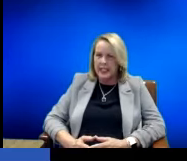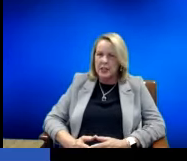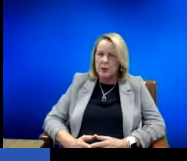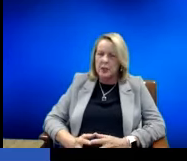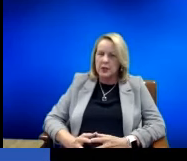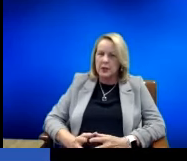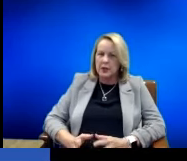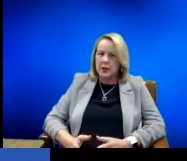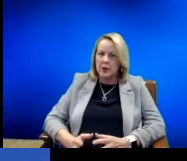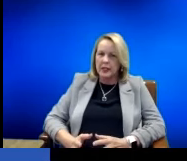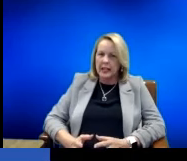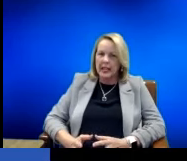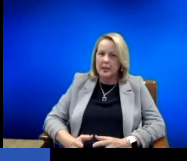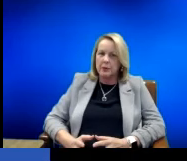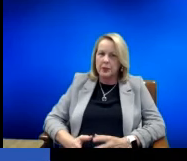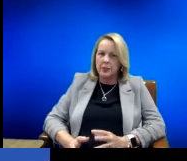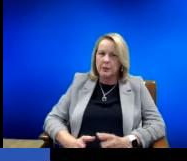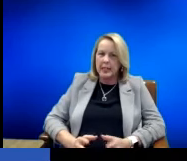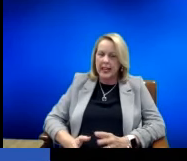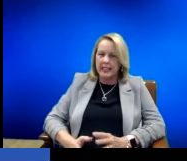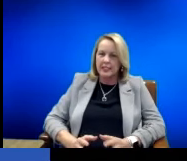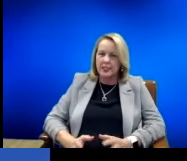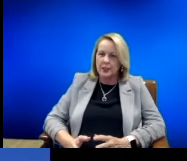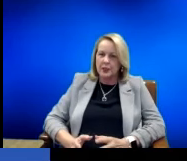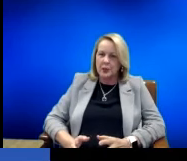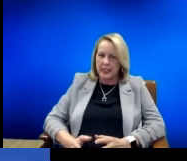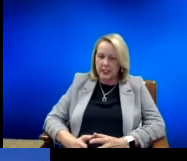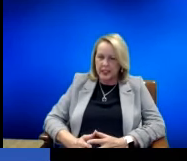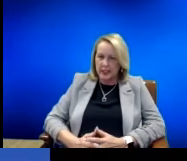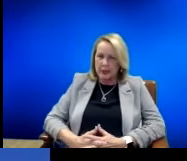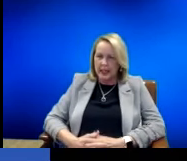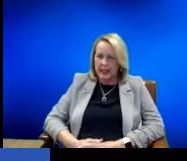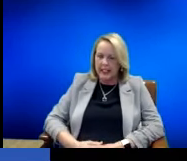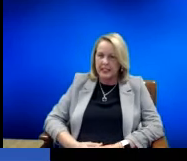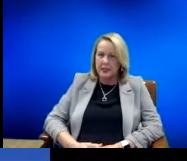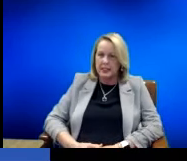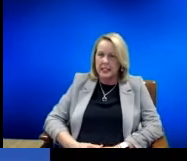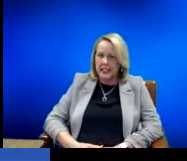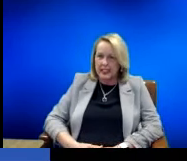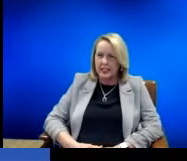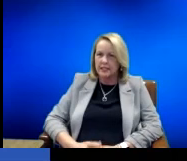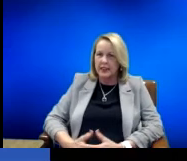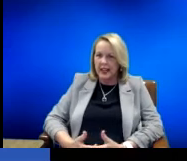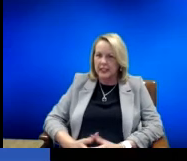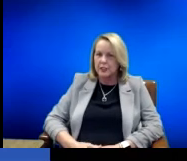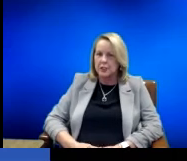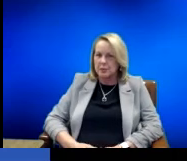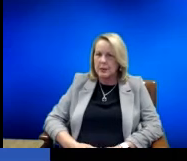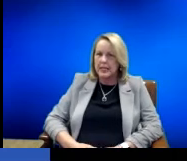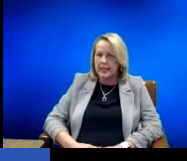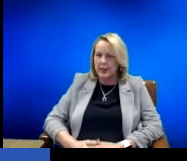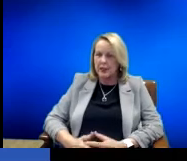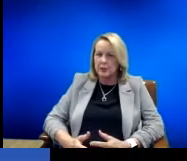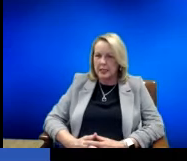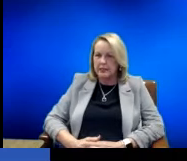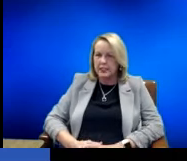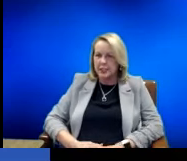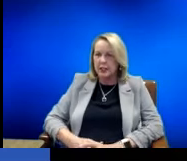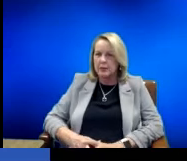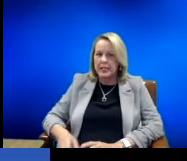conditions. When you enroll in ABLE, you'll be asked certain questions about that to attest to the fact that you meet or